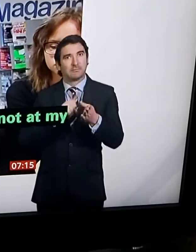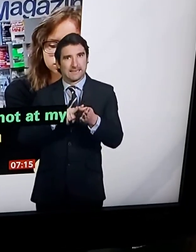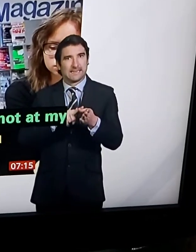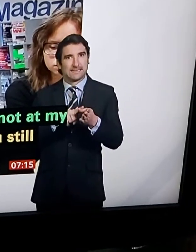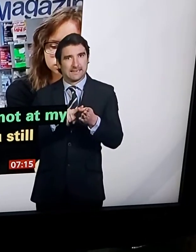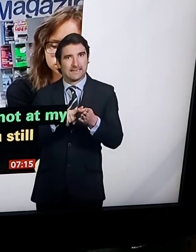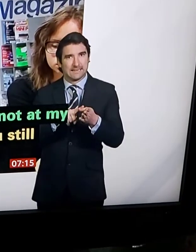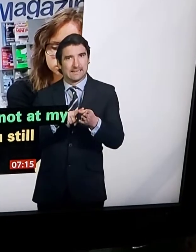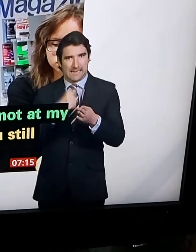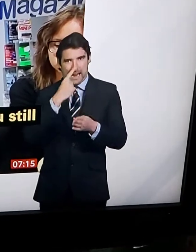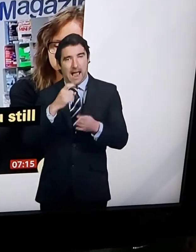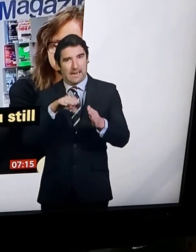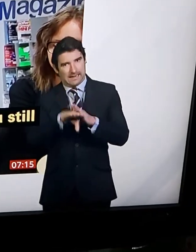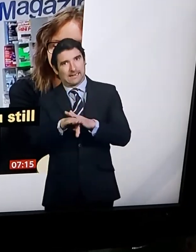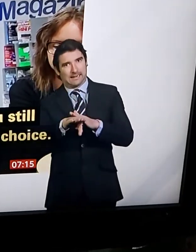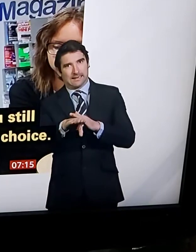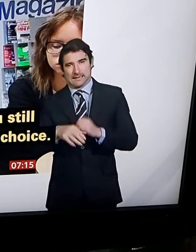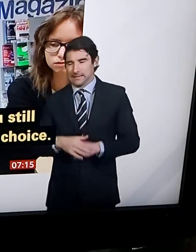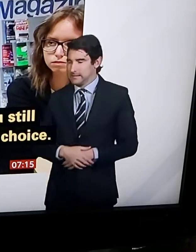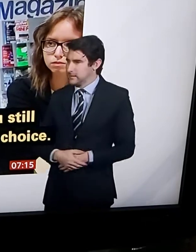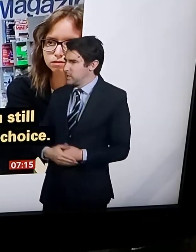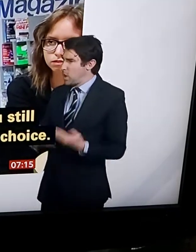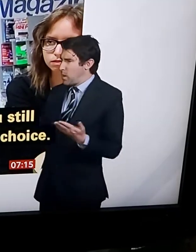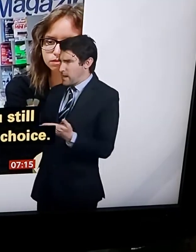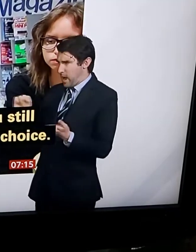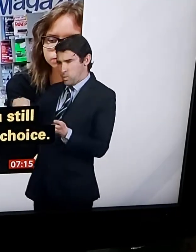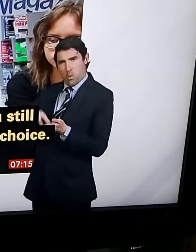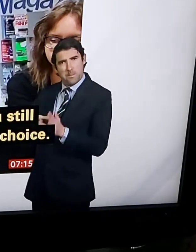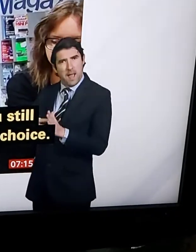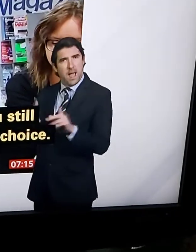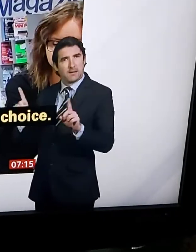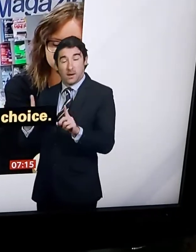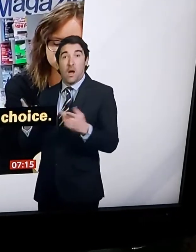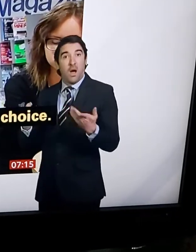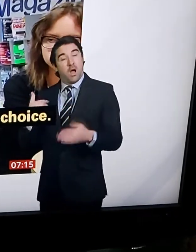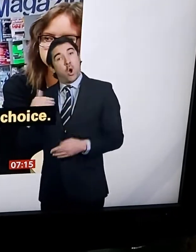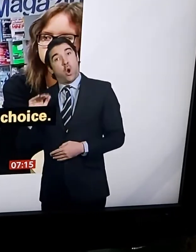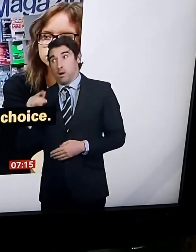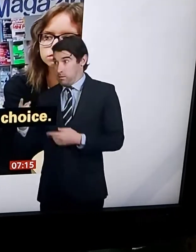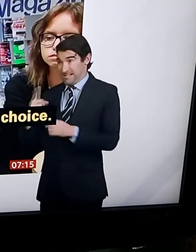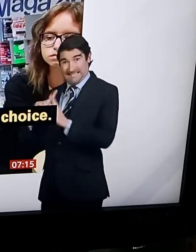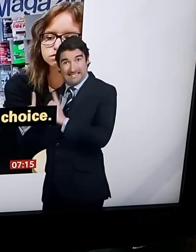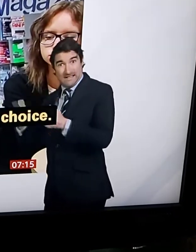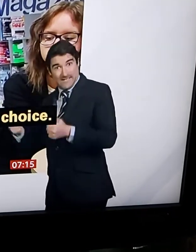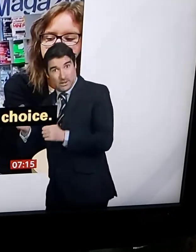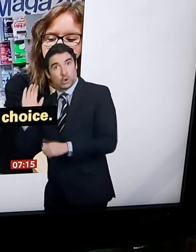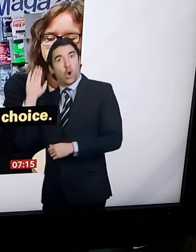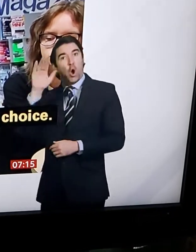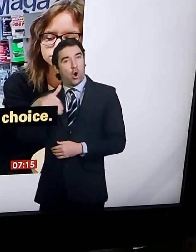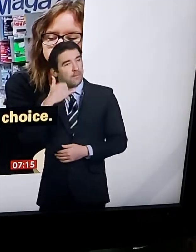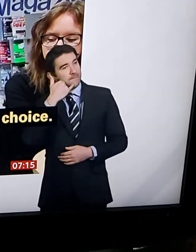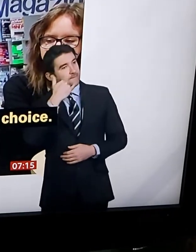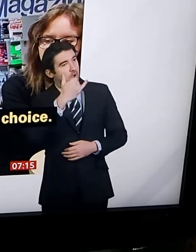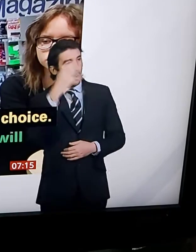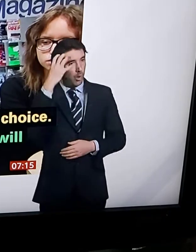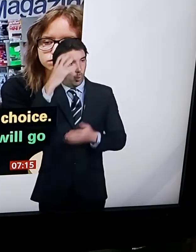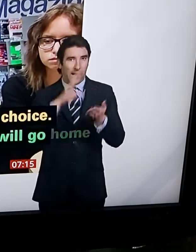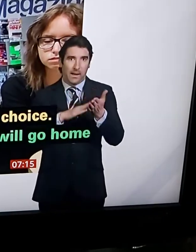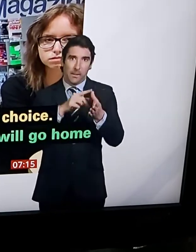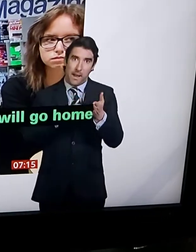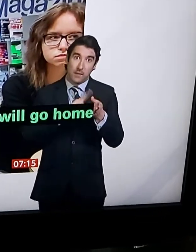now after this, I'm gonna go home, ring up the uni, just try and get into my course, because that's all I can do,